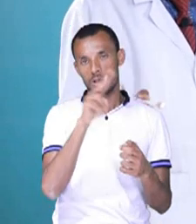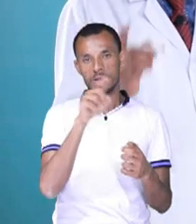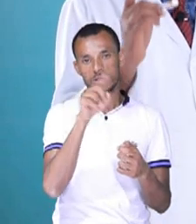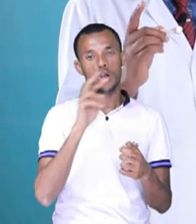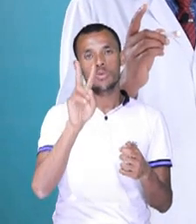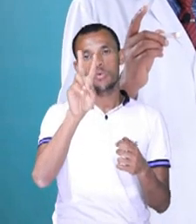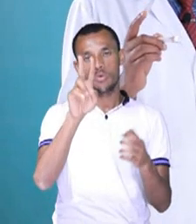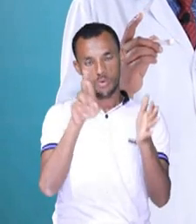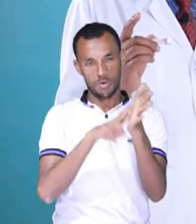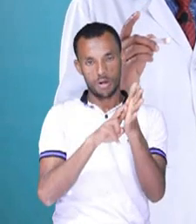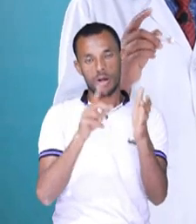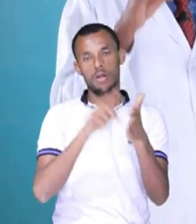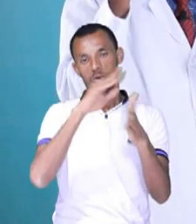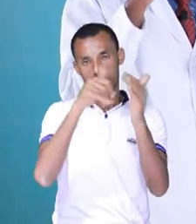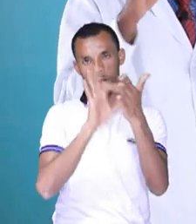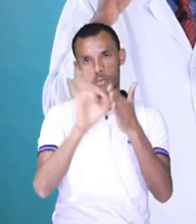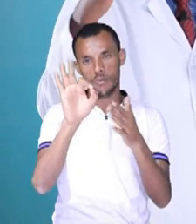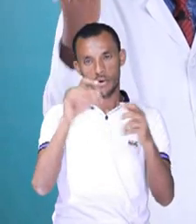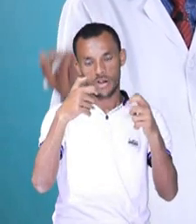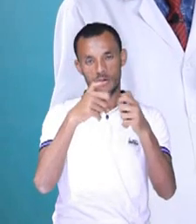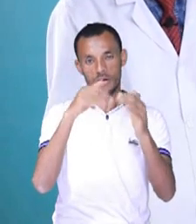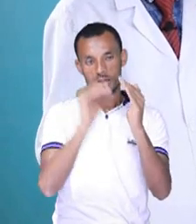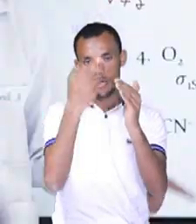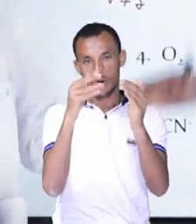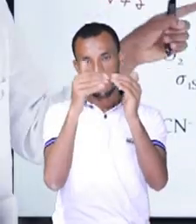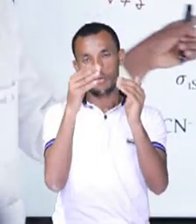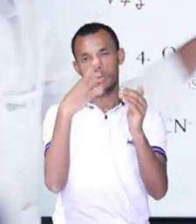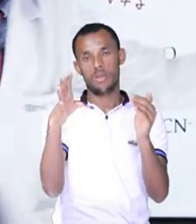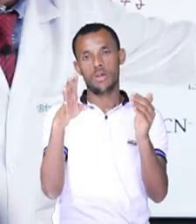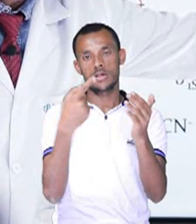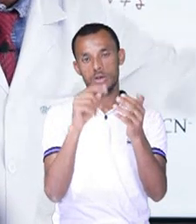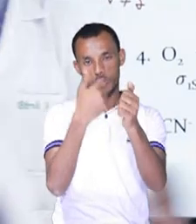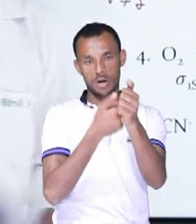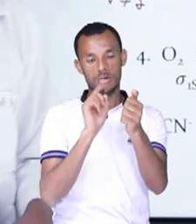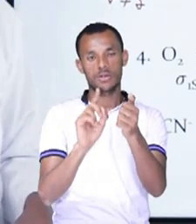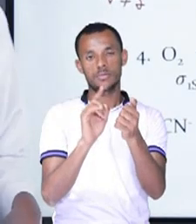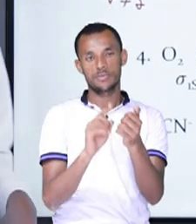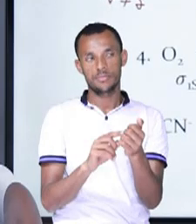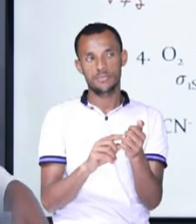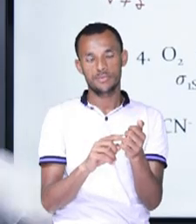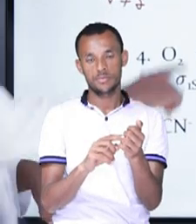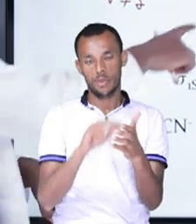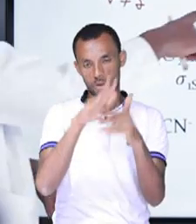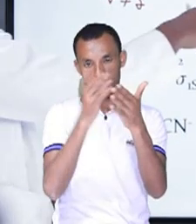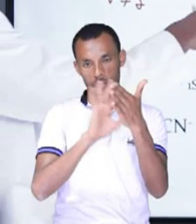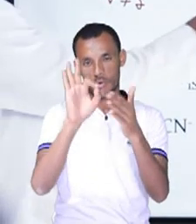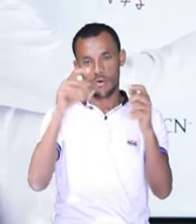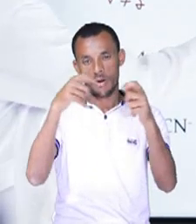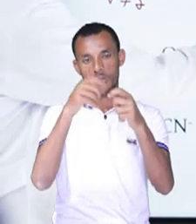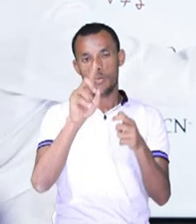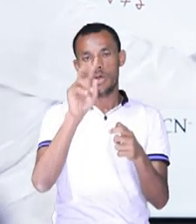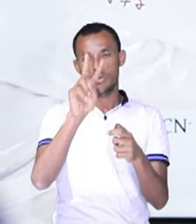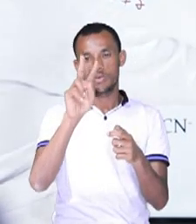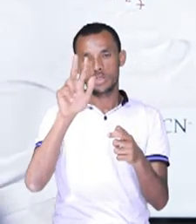types of rule. One, total number of electrons less than or equals to 40. The order is this one. Total number of electrons,